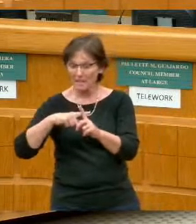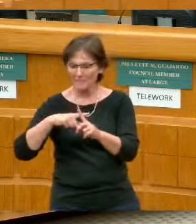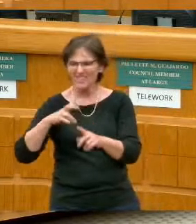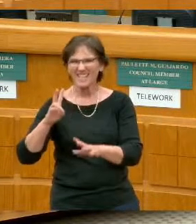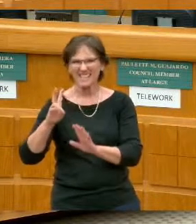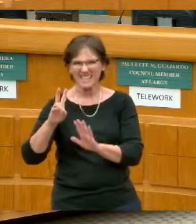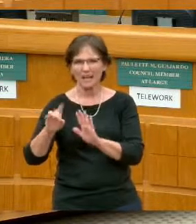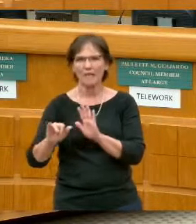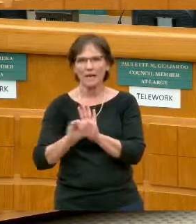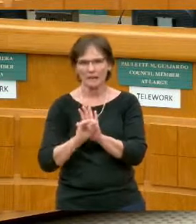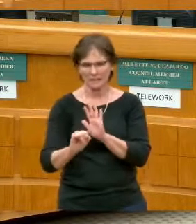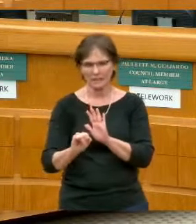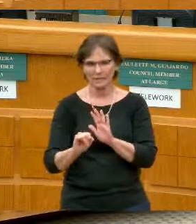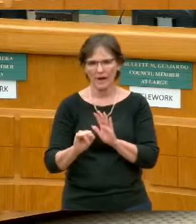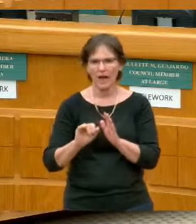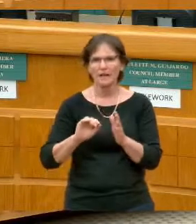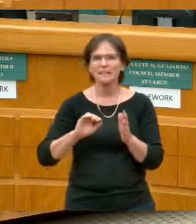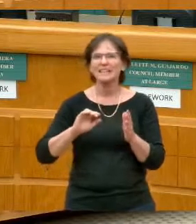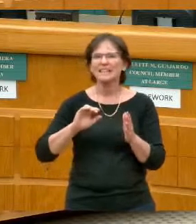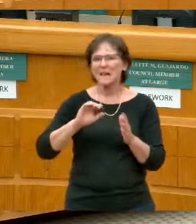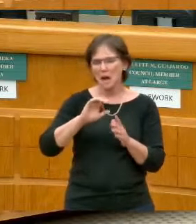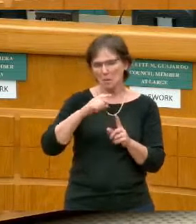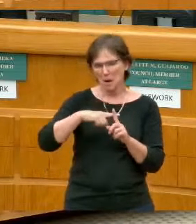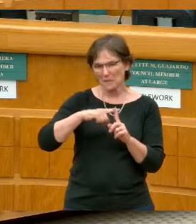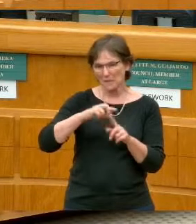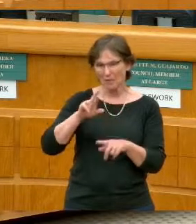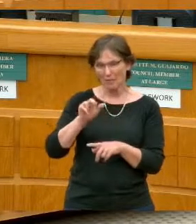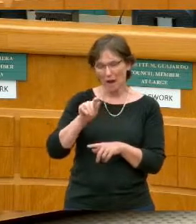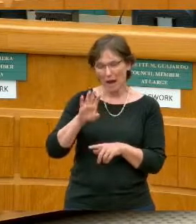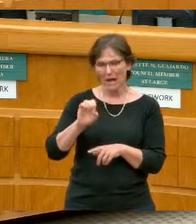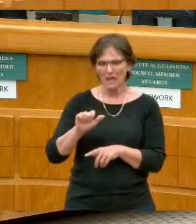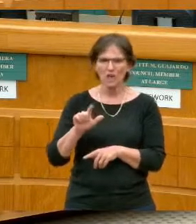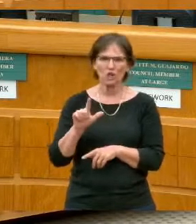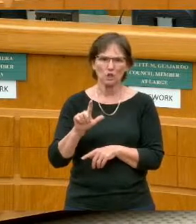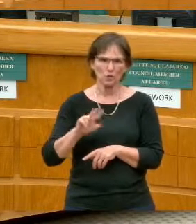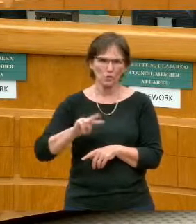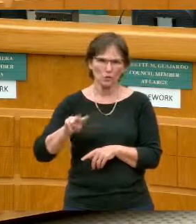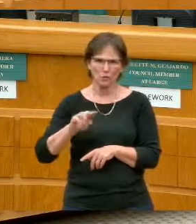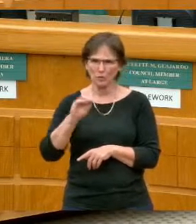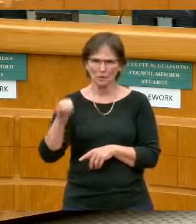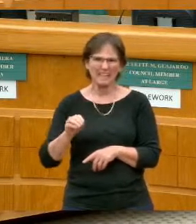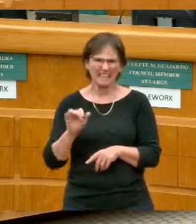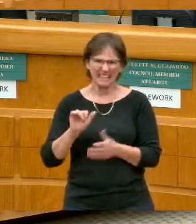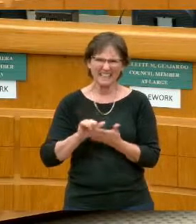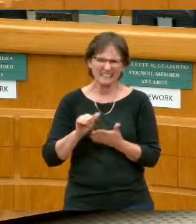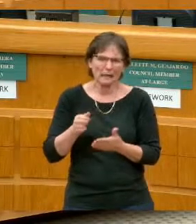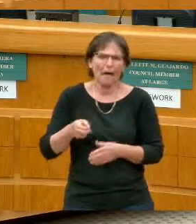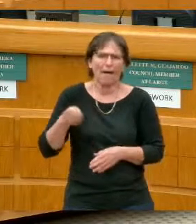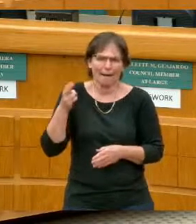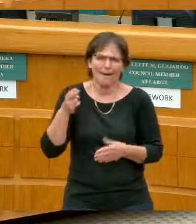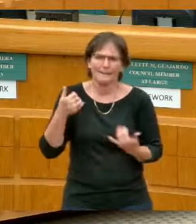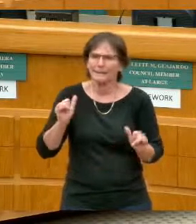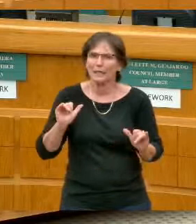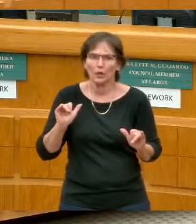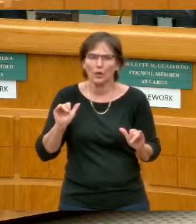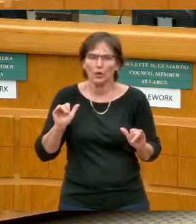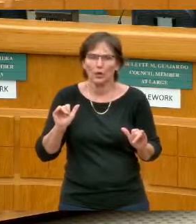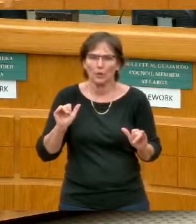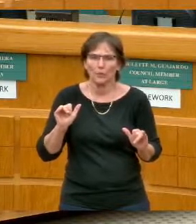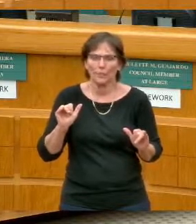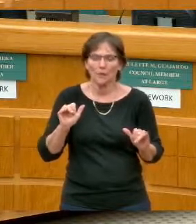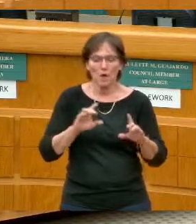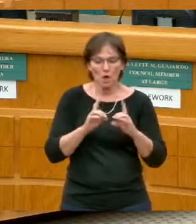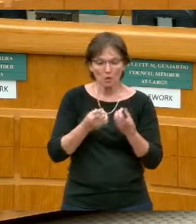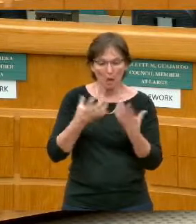rate of 22%, which is still relatively high. The Department of State Health Services notified us that